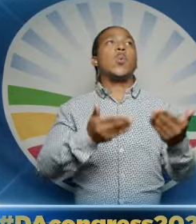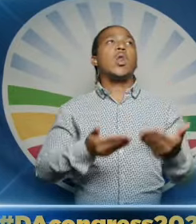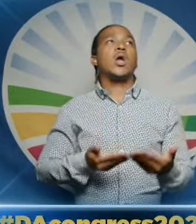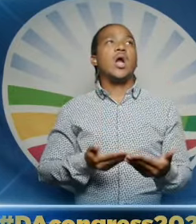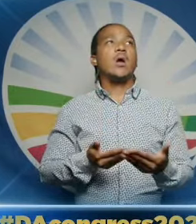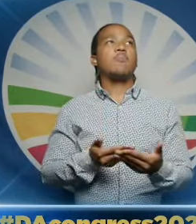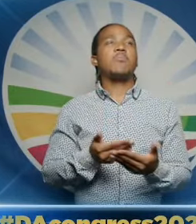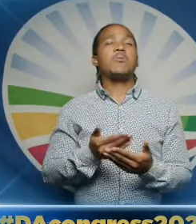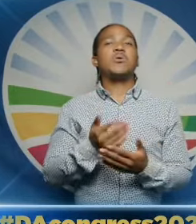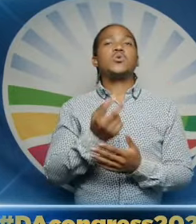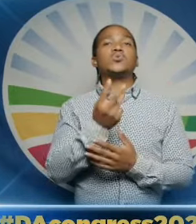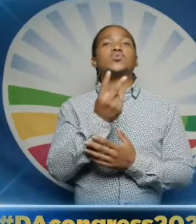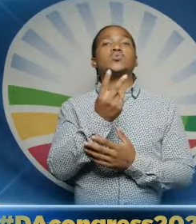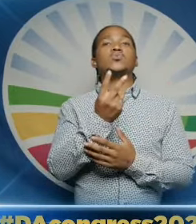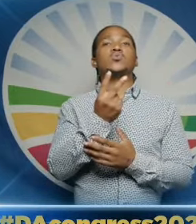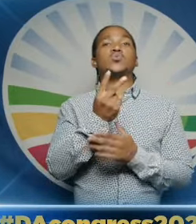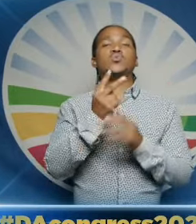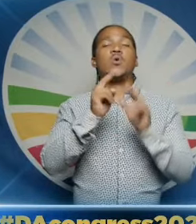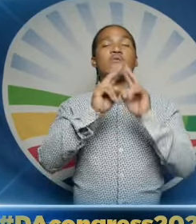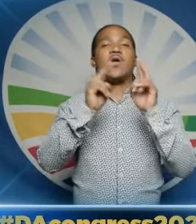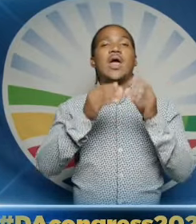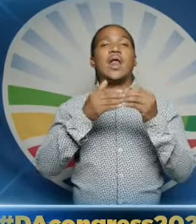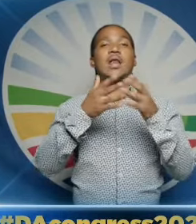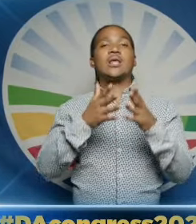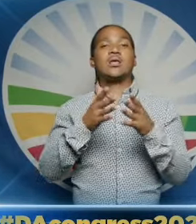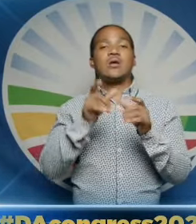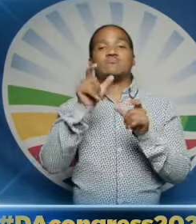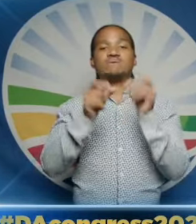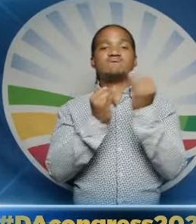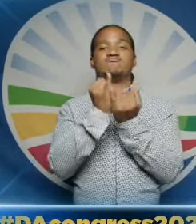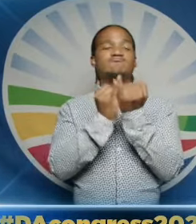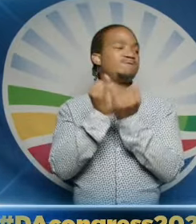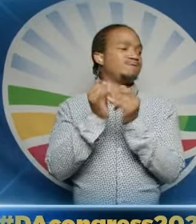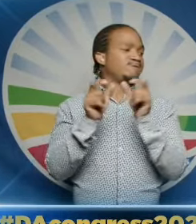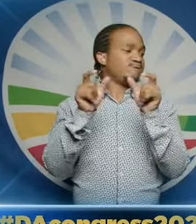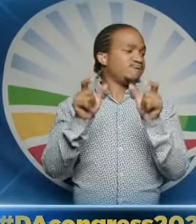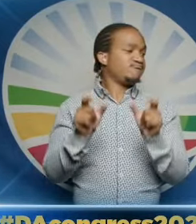2 federal leader candidates, Mpho Palatse and John Steenhuisen.